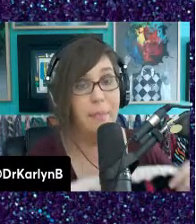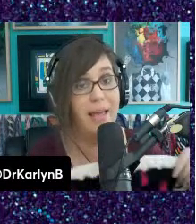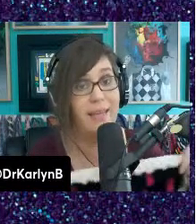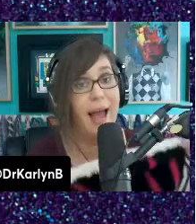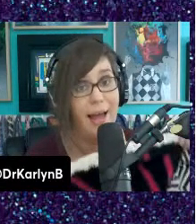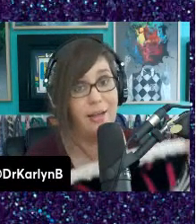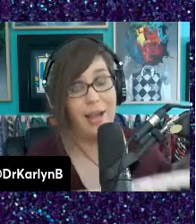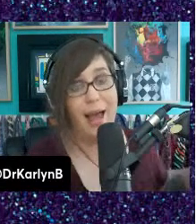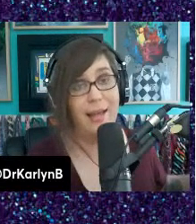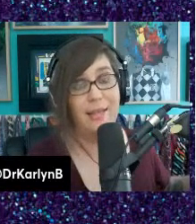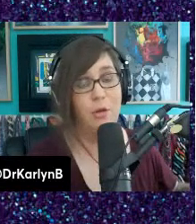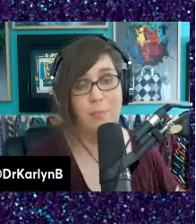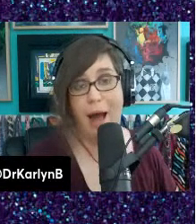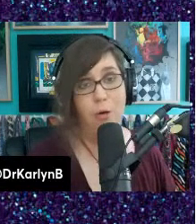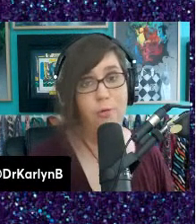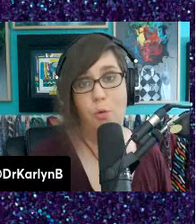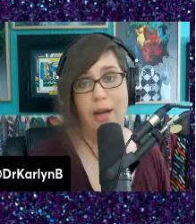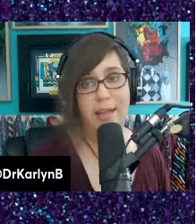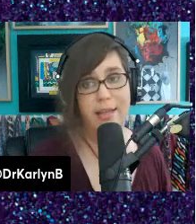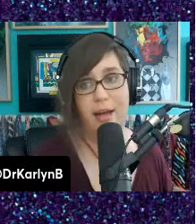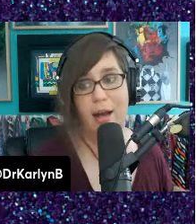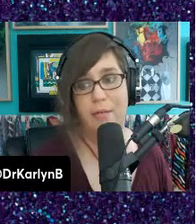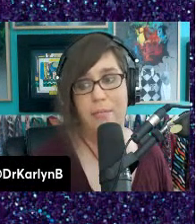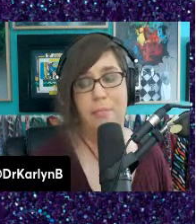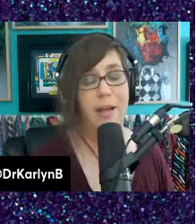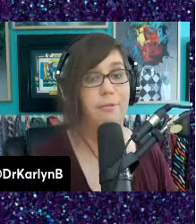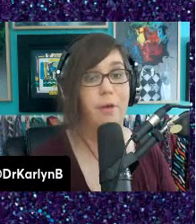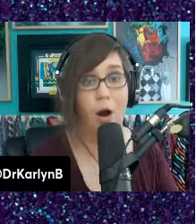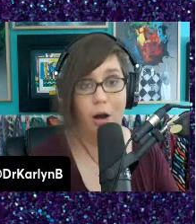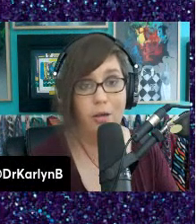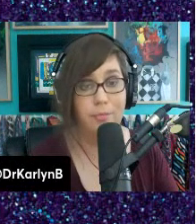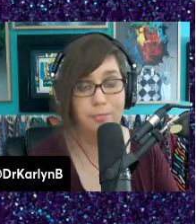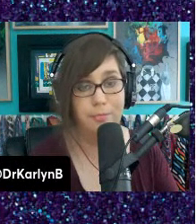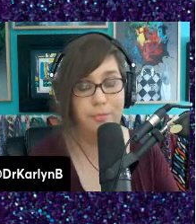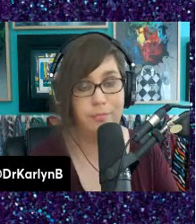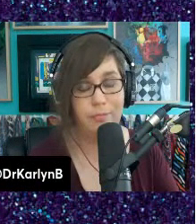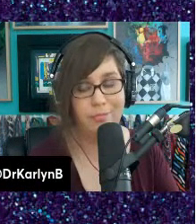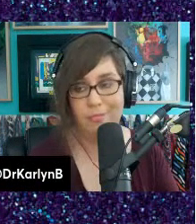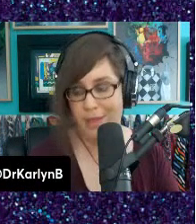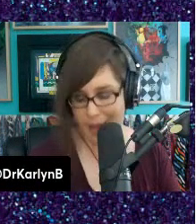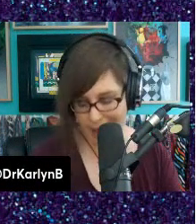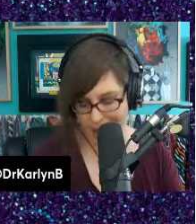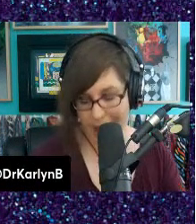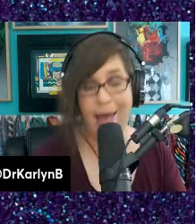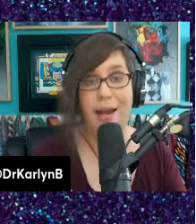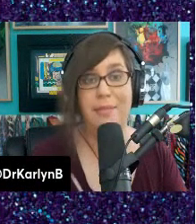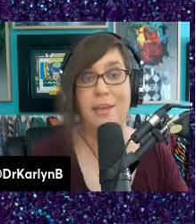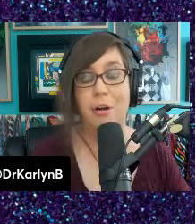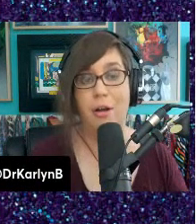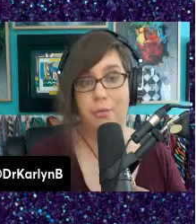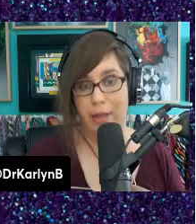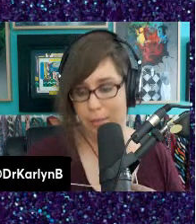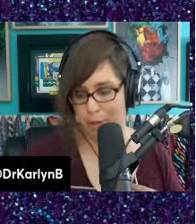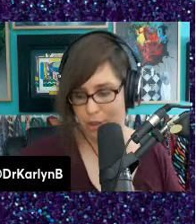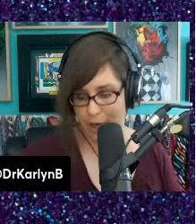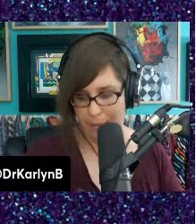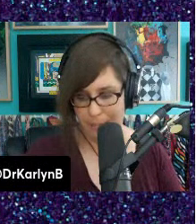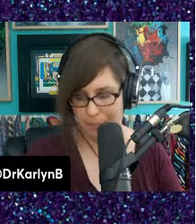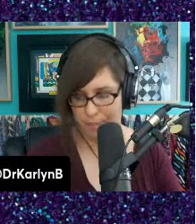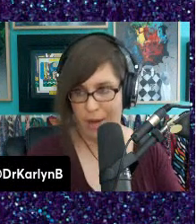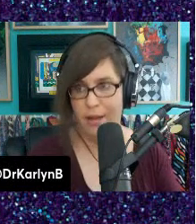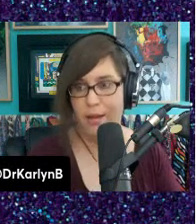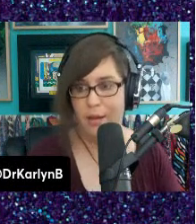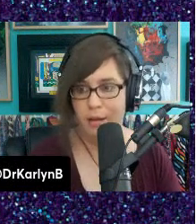his best ad yet. It's the most powerful one he's done by far. And I think you're all going to really appreciate